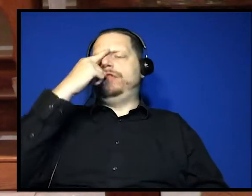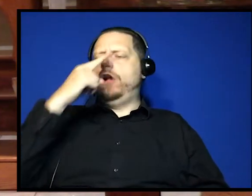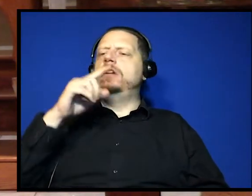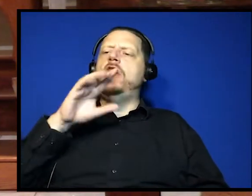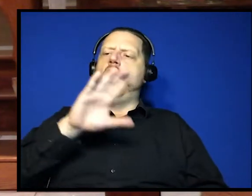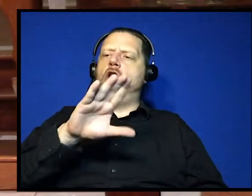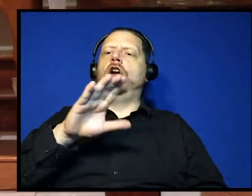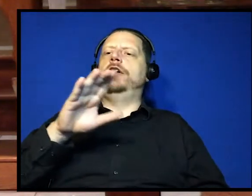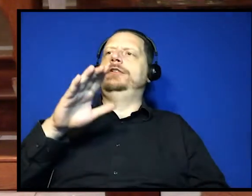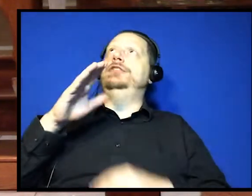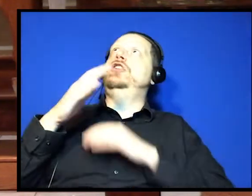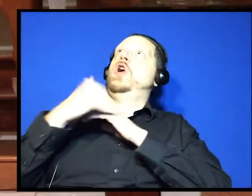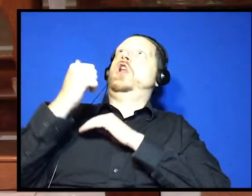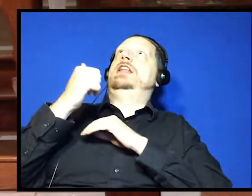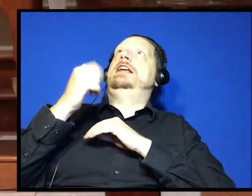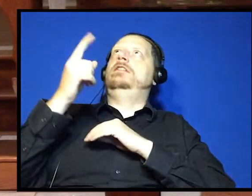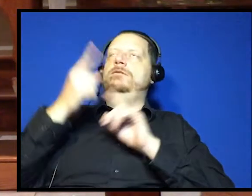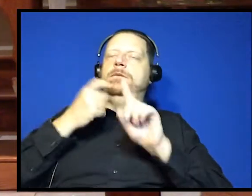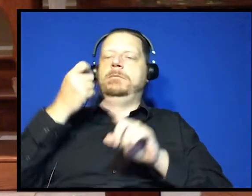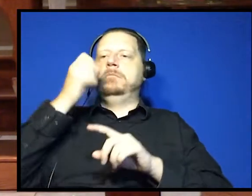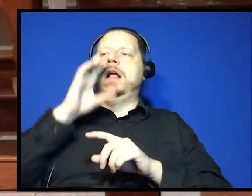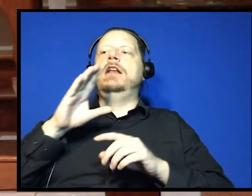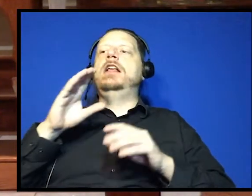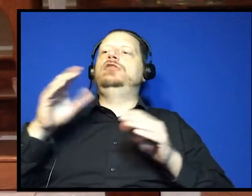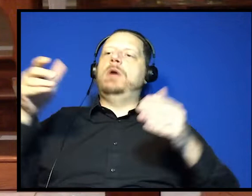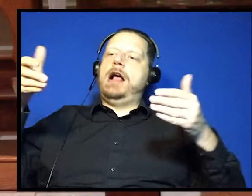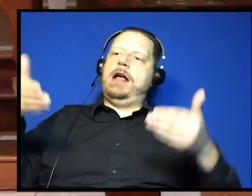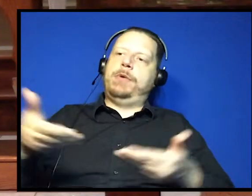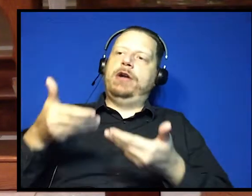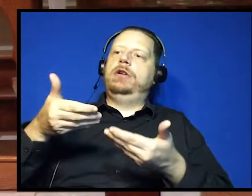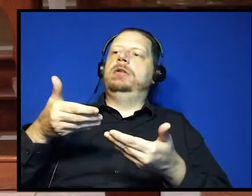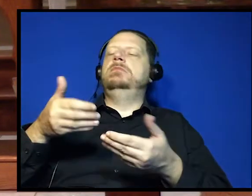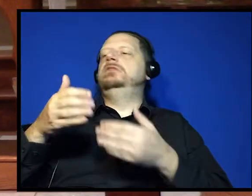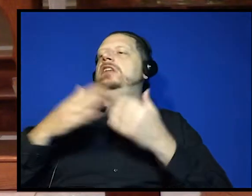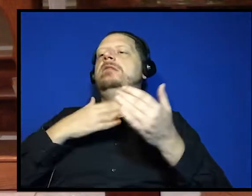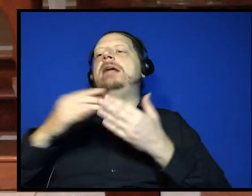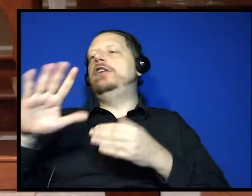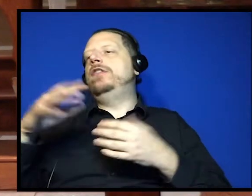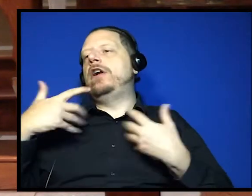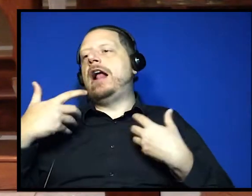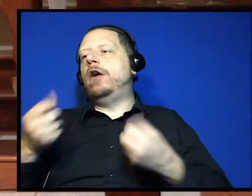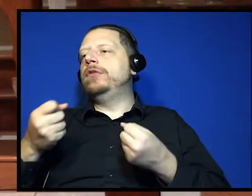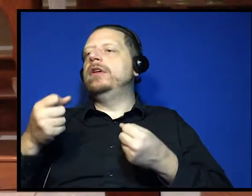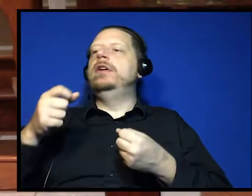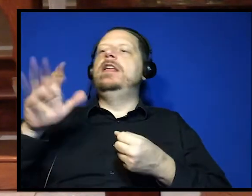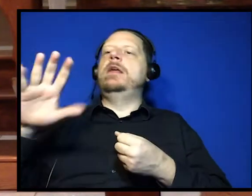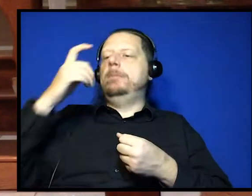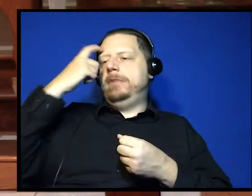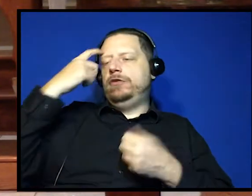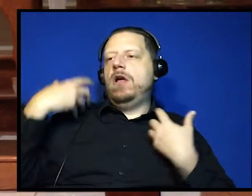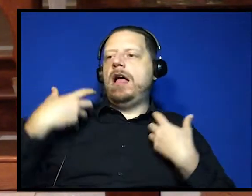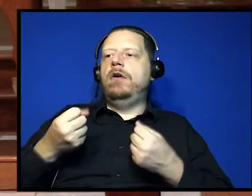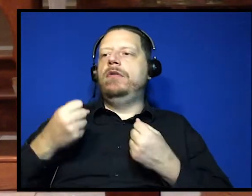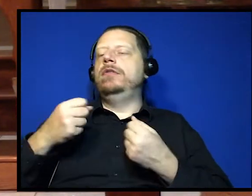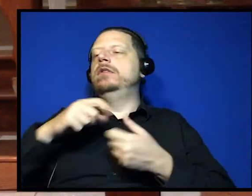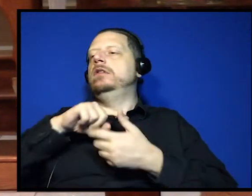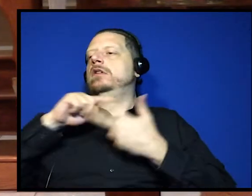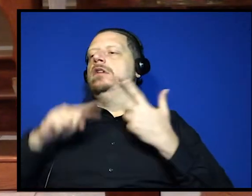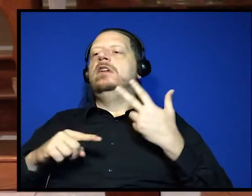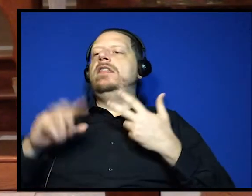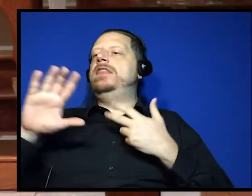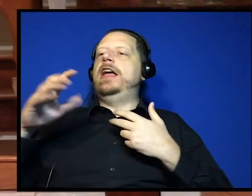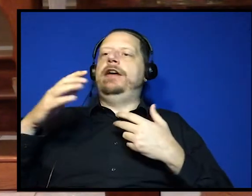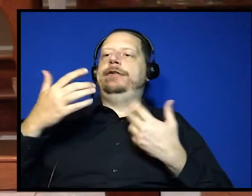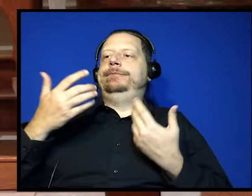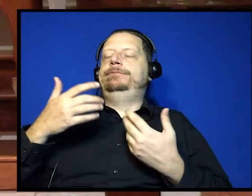no questions asked, regardless of the state of their health, their mental health, or